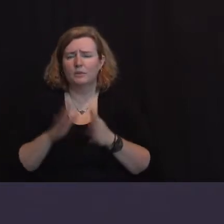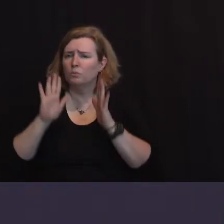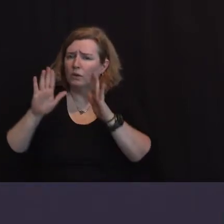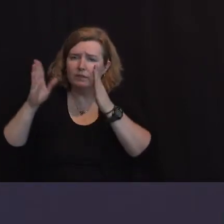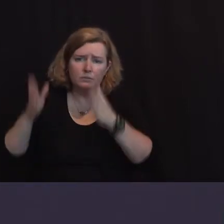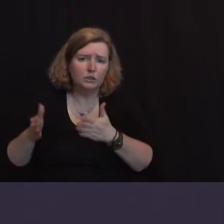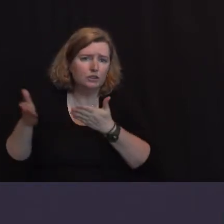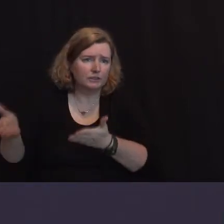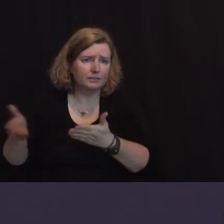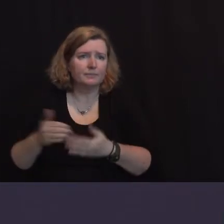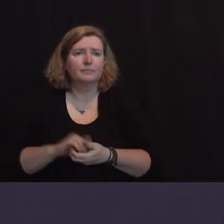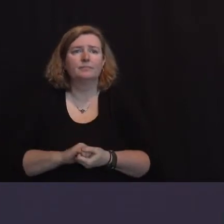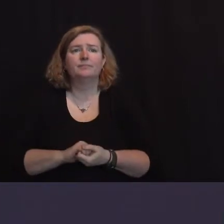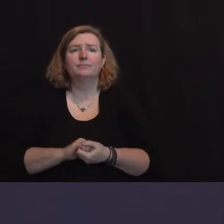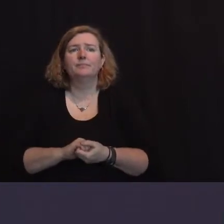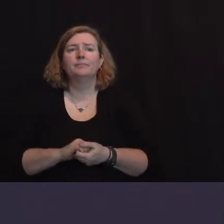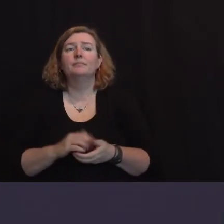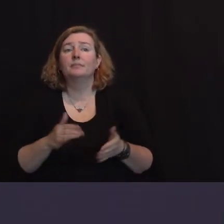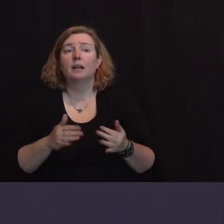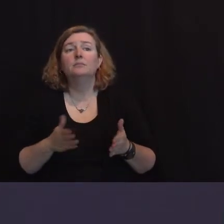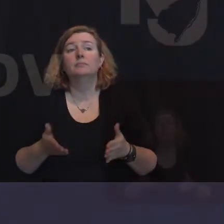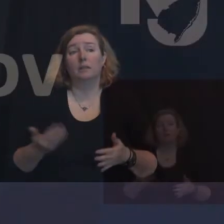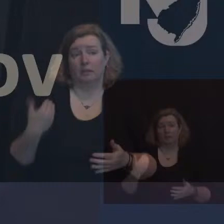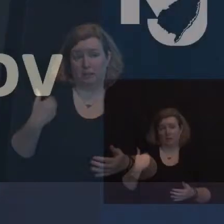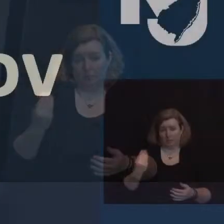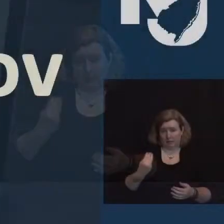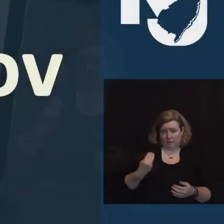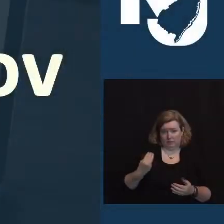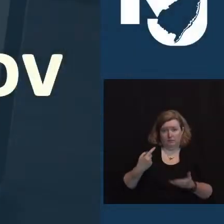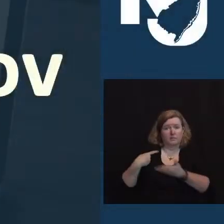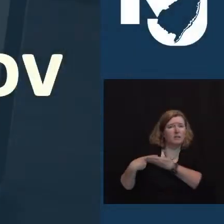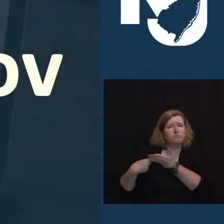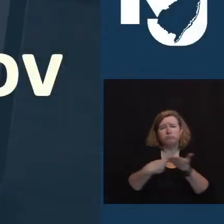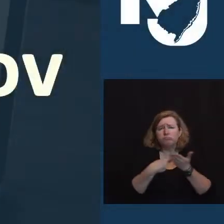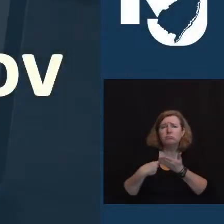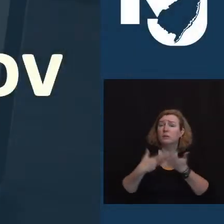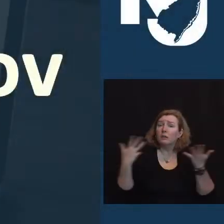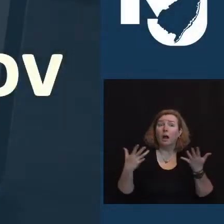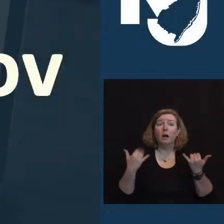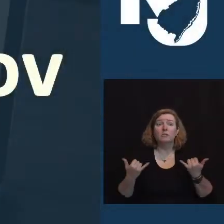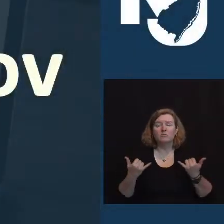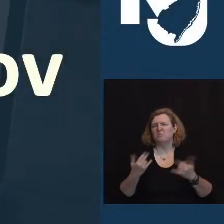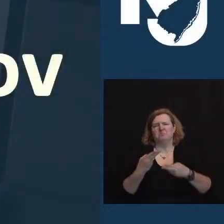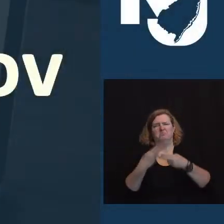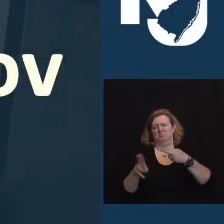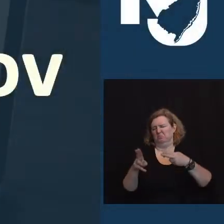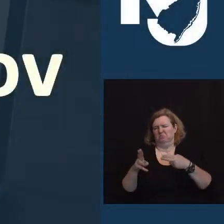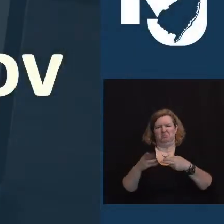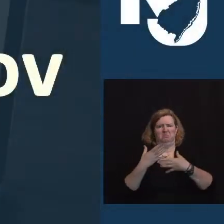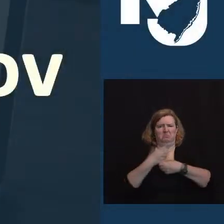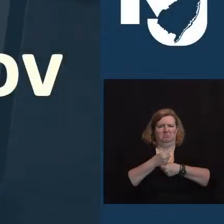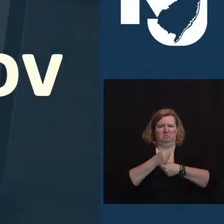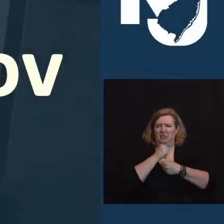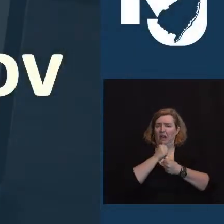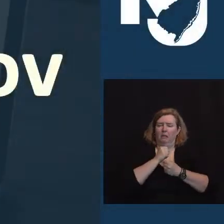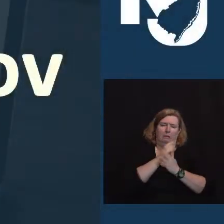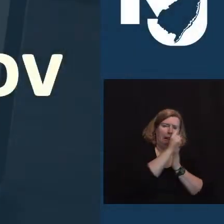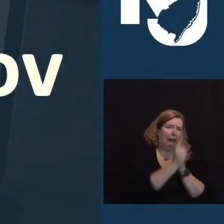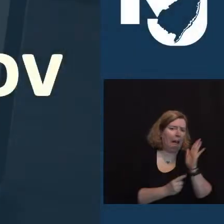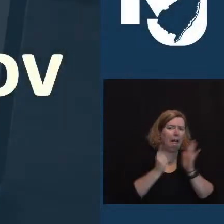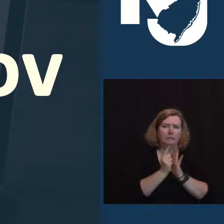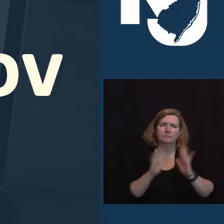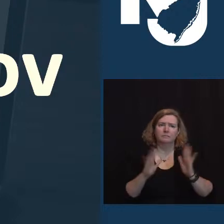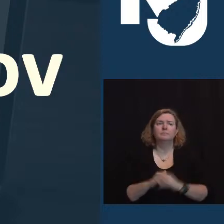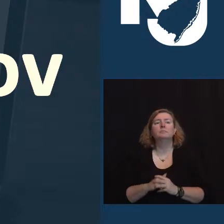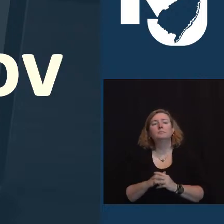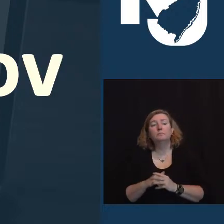We covered a lot on Monday, so to everyone's relief today, this will be a much briefer briefing. A couple of points before we jump into the